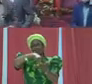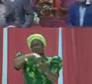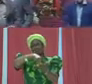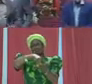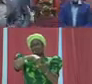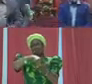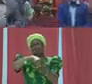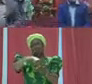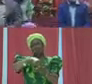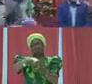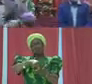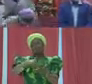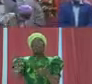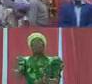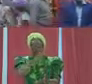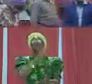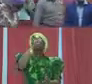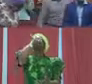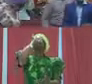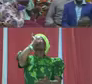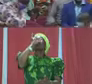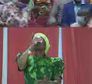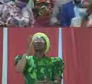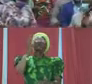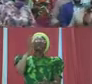When you drink the wine tonight,